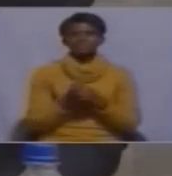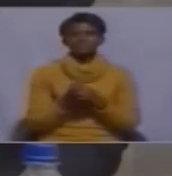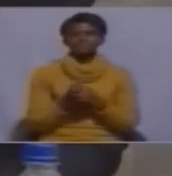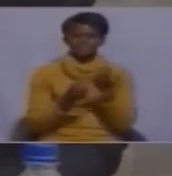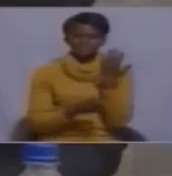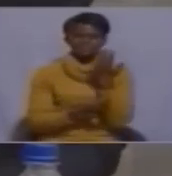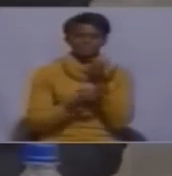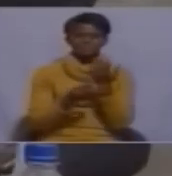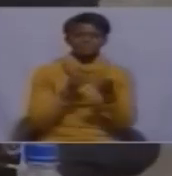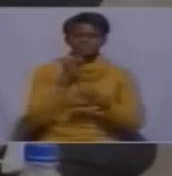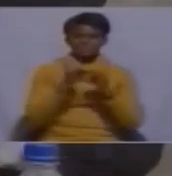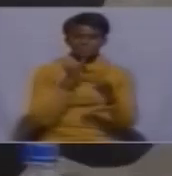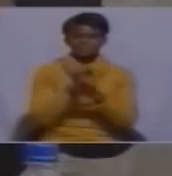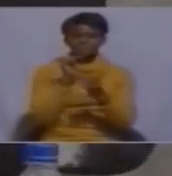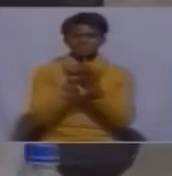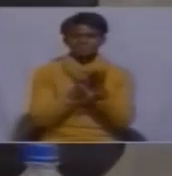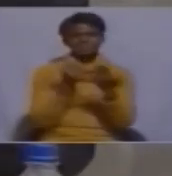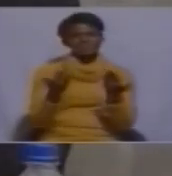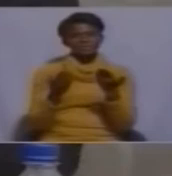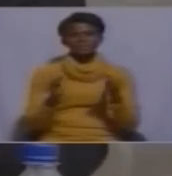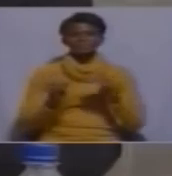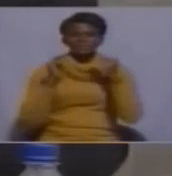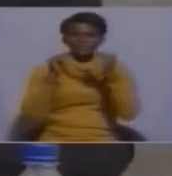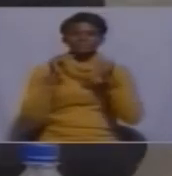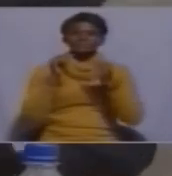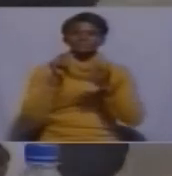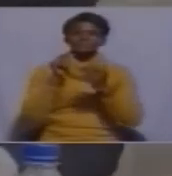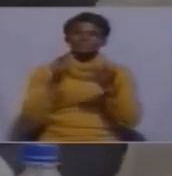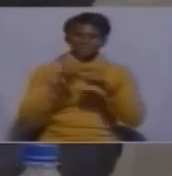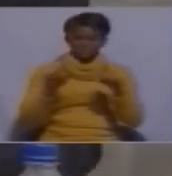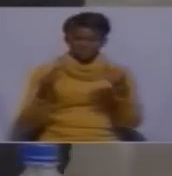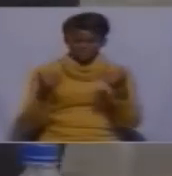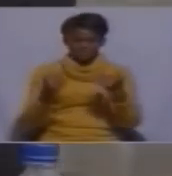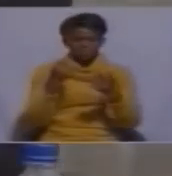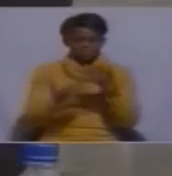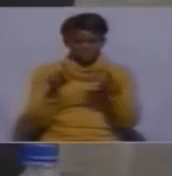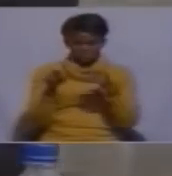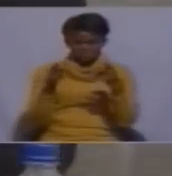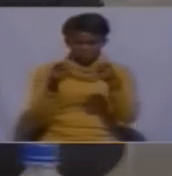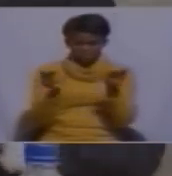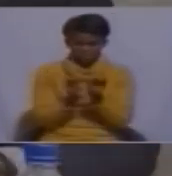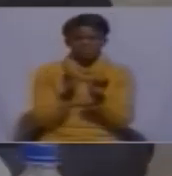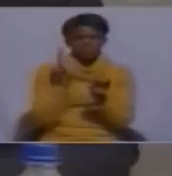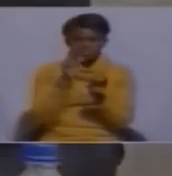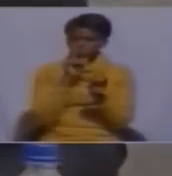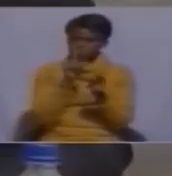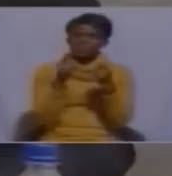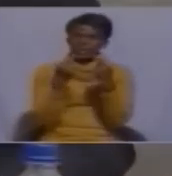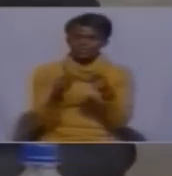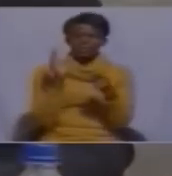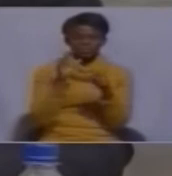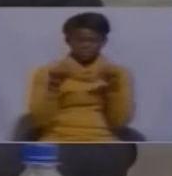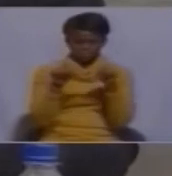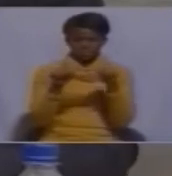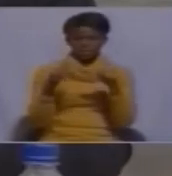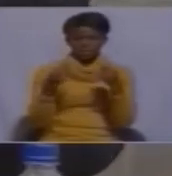developments in international law, maybe the Supreme Court will move further from the earlier position. But the bottom line is that that position of the Supreme Court will still apply. So one